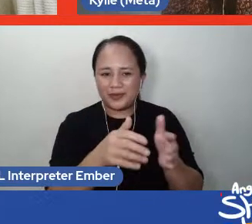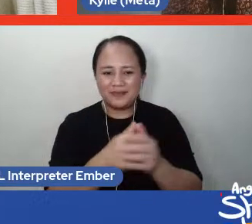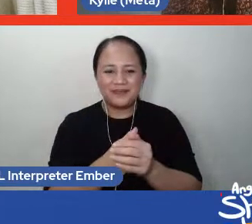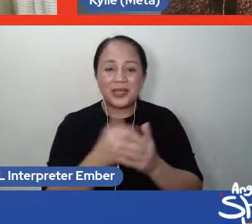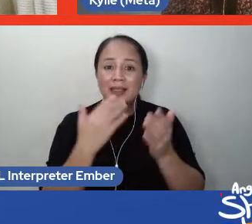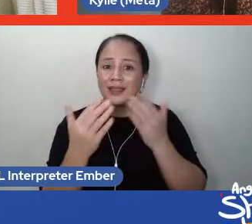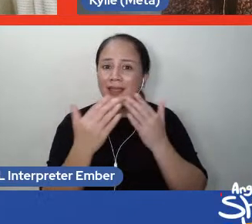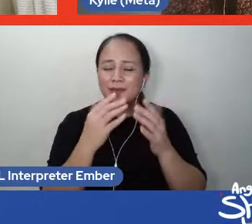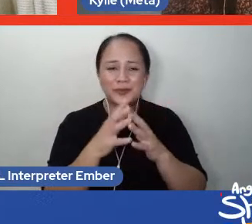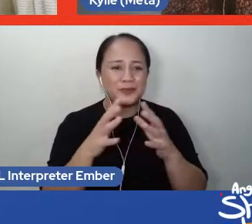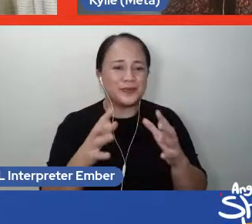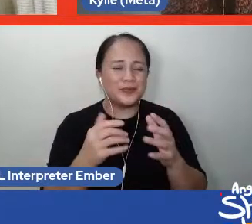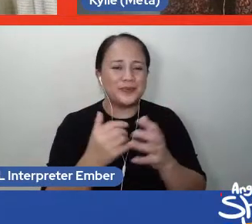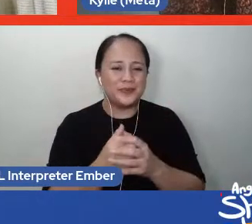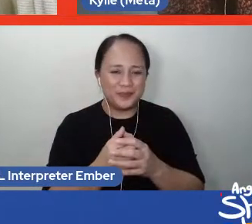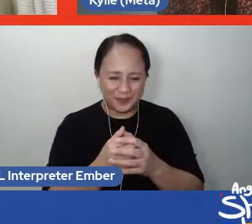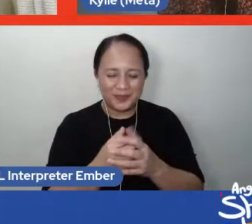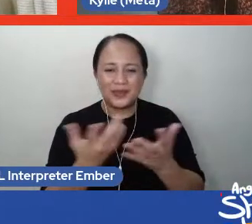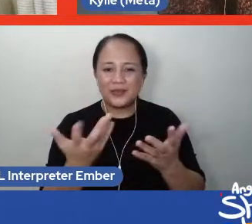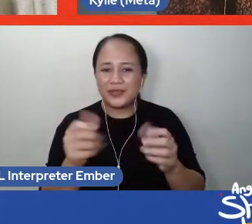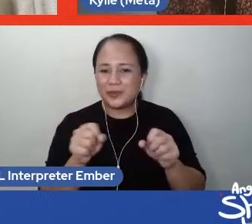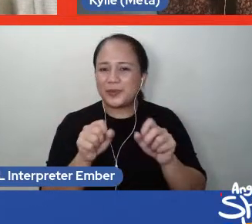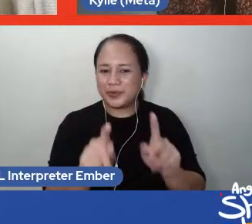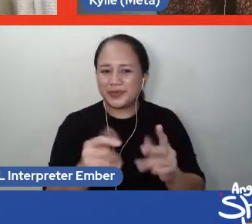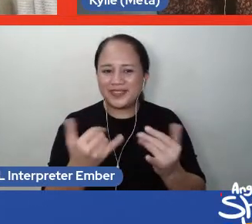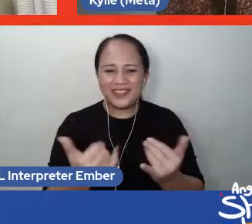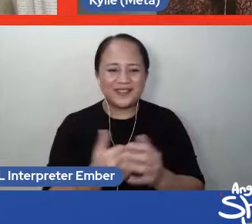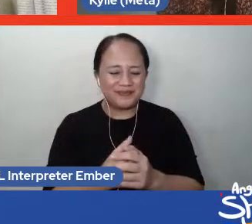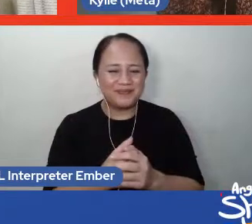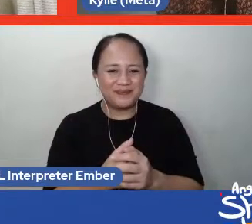thank you very much for this opportunity today.